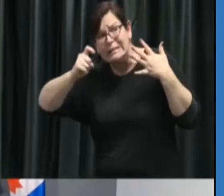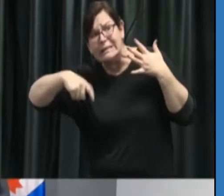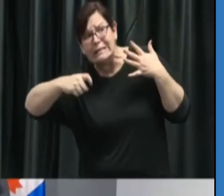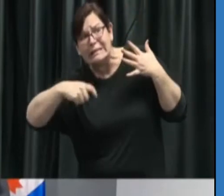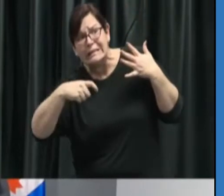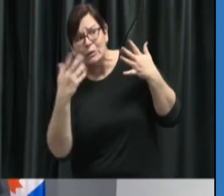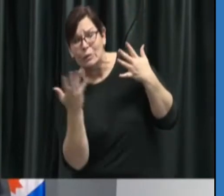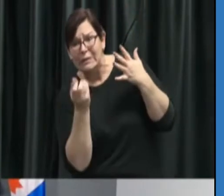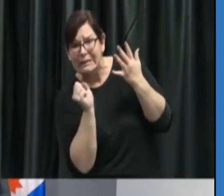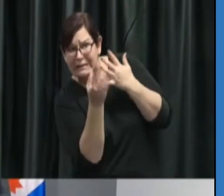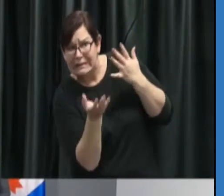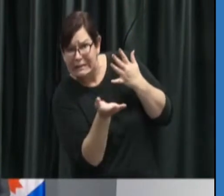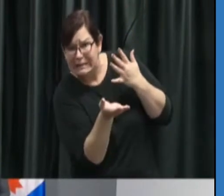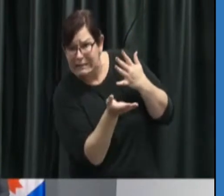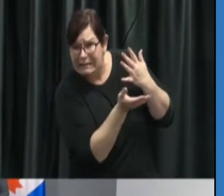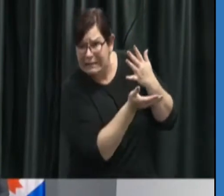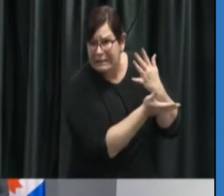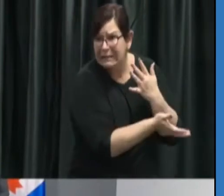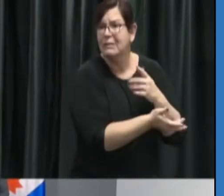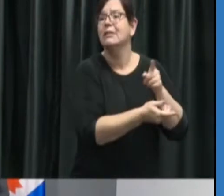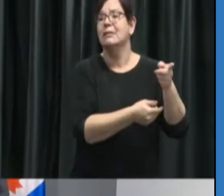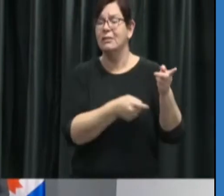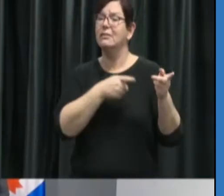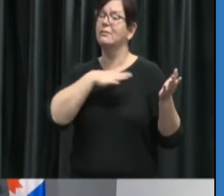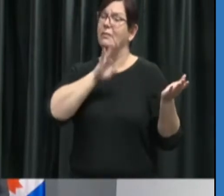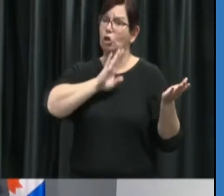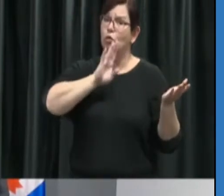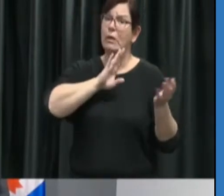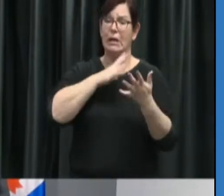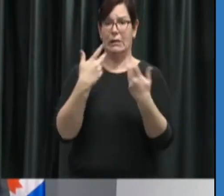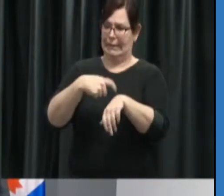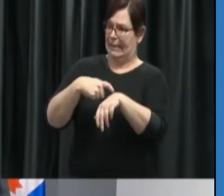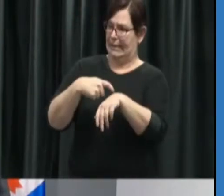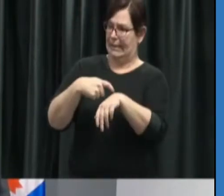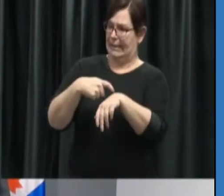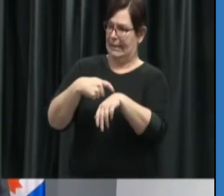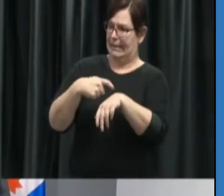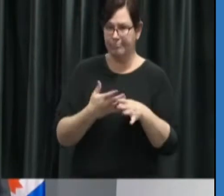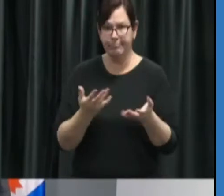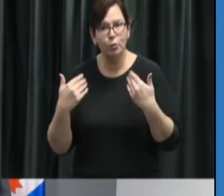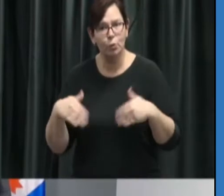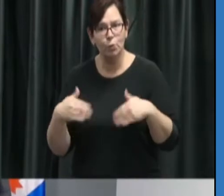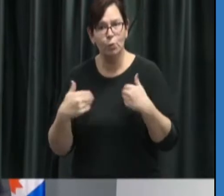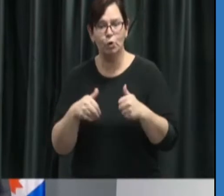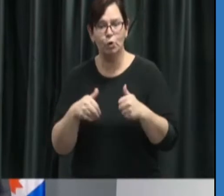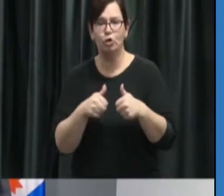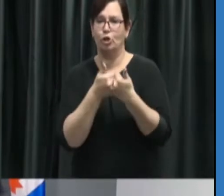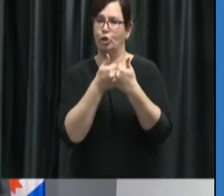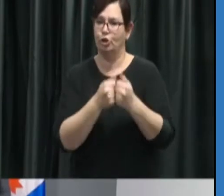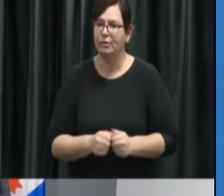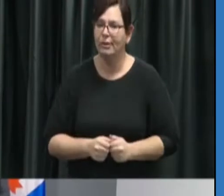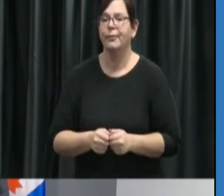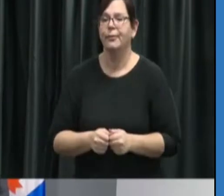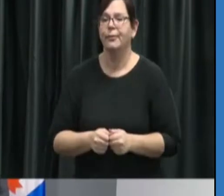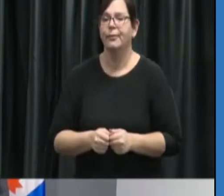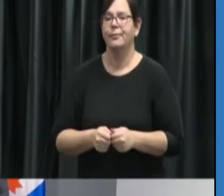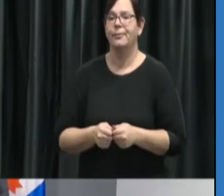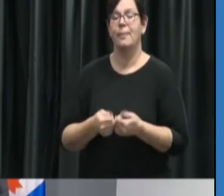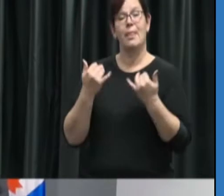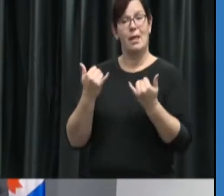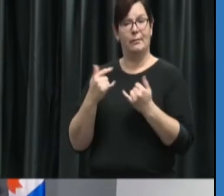particularly challenging time for them and for the area of the city in which they live. Today, Dr. Davila will be delivering an update on what